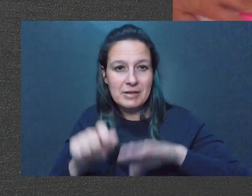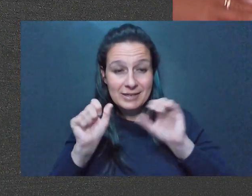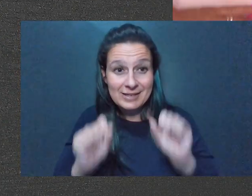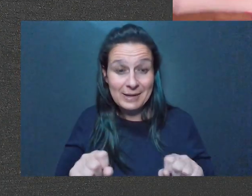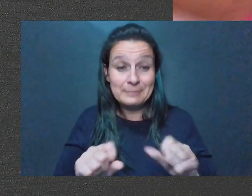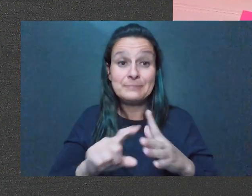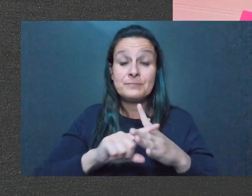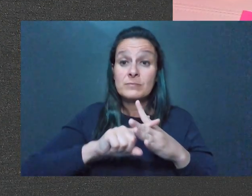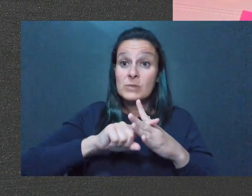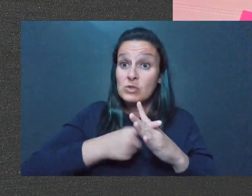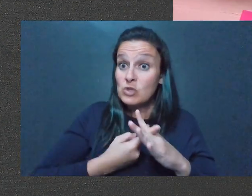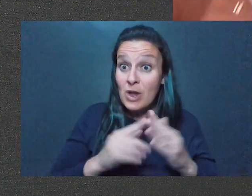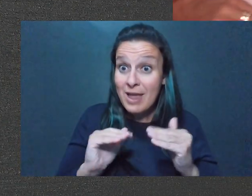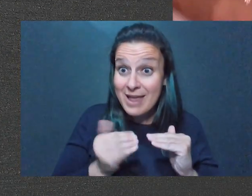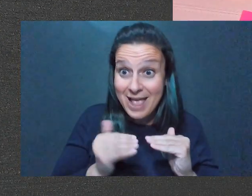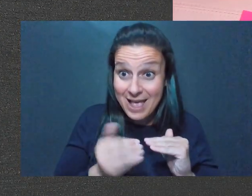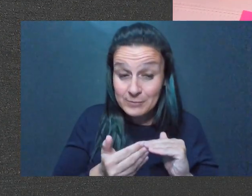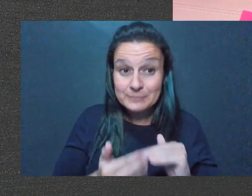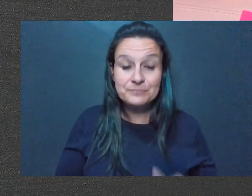off by